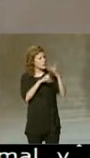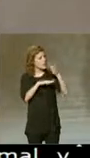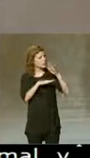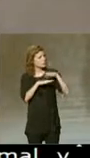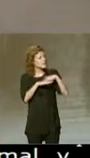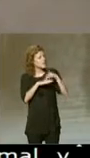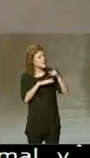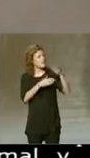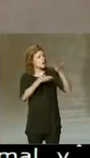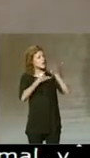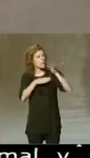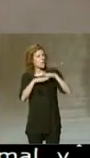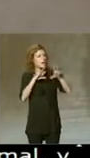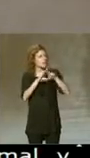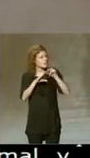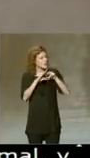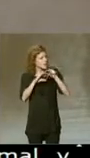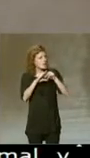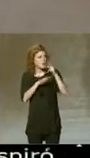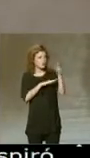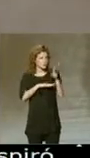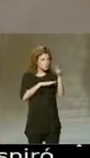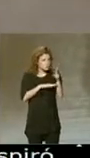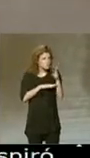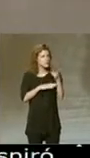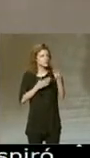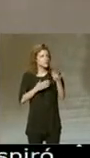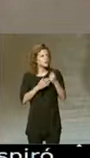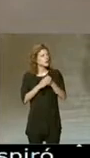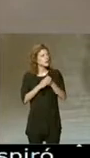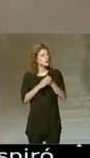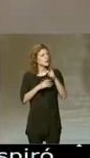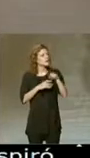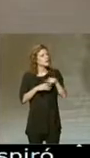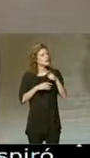motivated us to put together 8 videos, and now I'm making a bit of advertising.